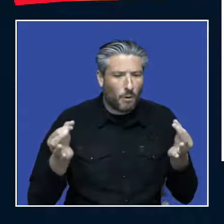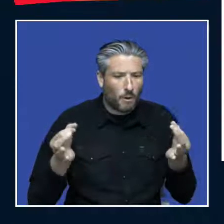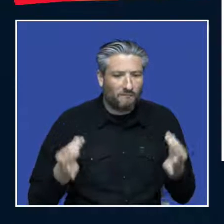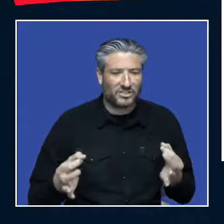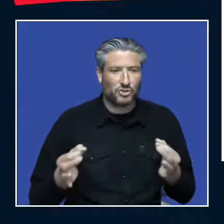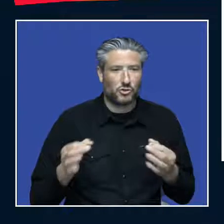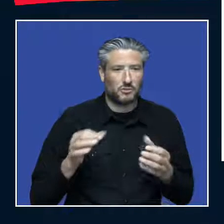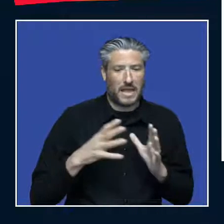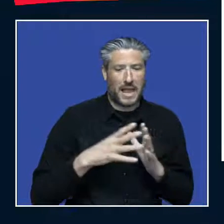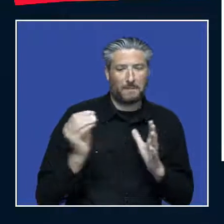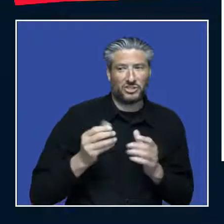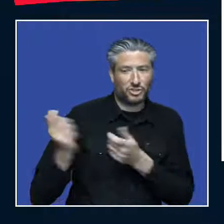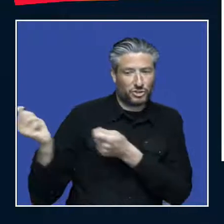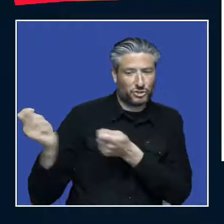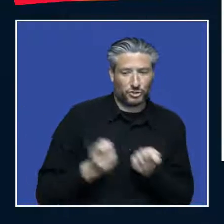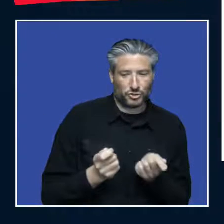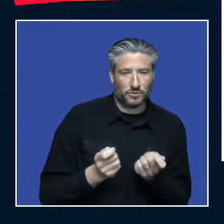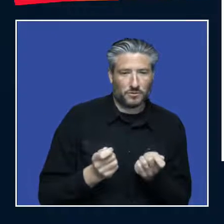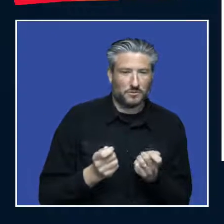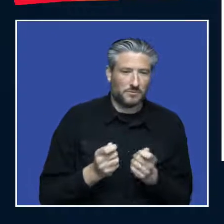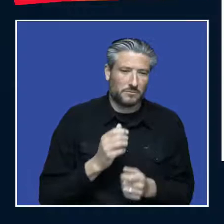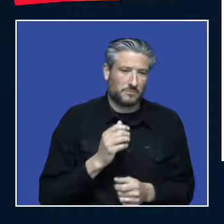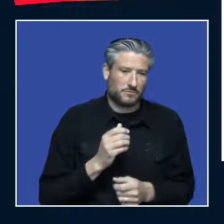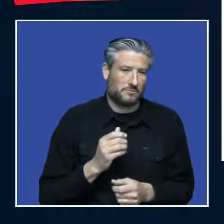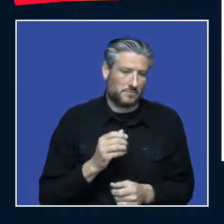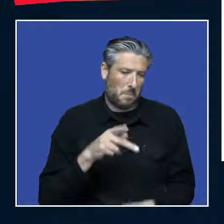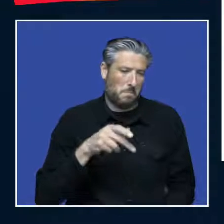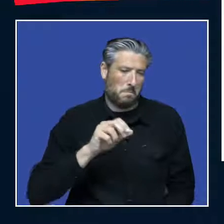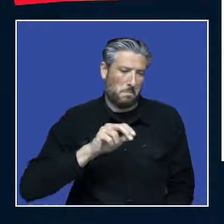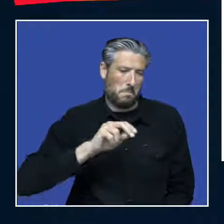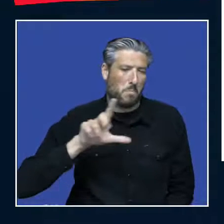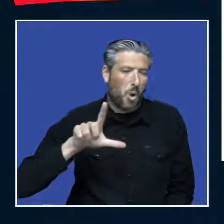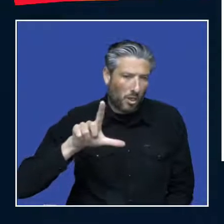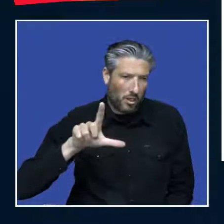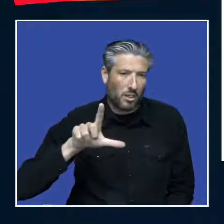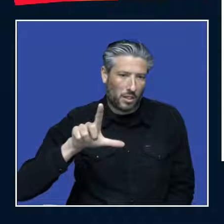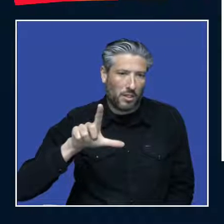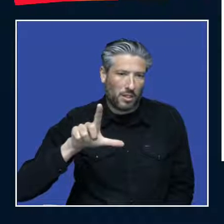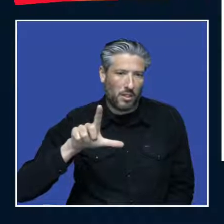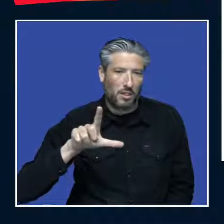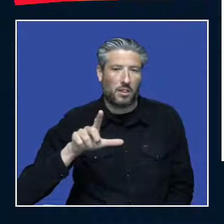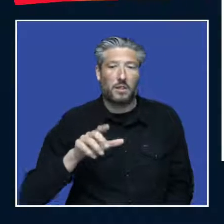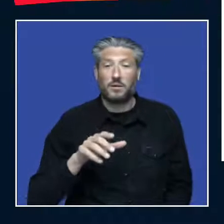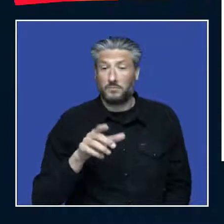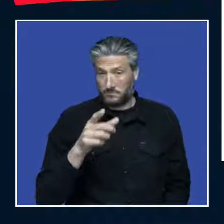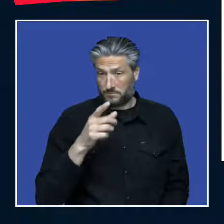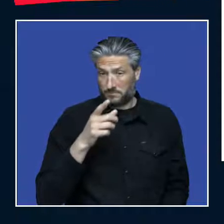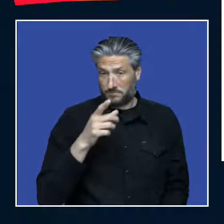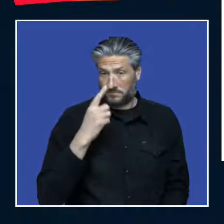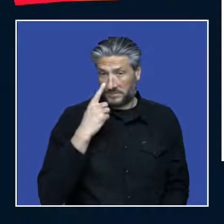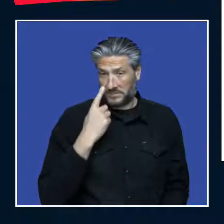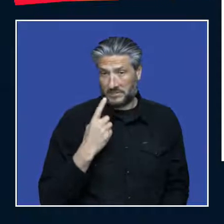then if I don't specify a registry, I will just use the default one, which is Docker Hub.